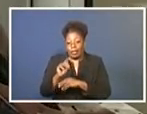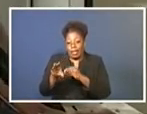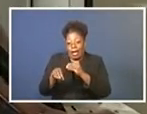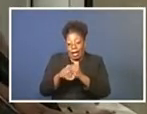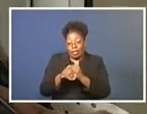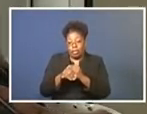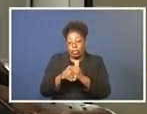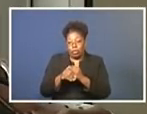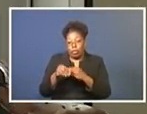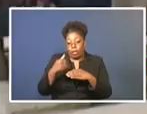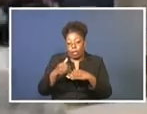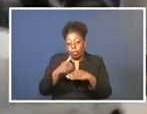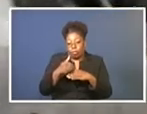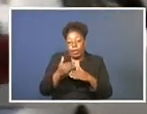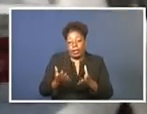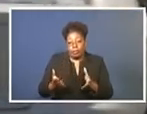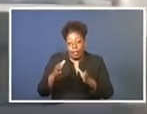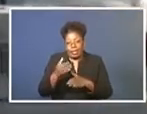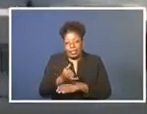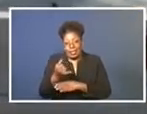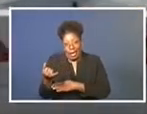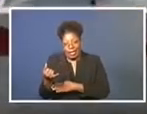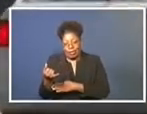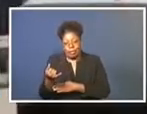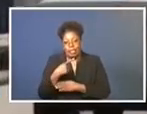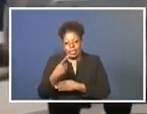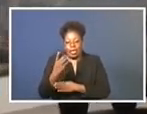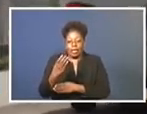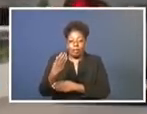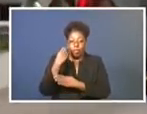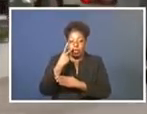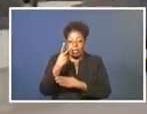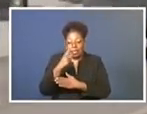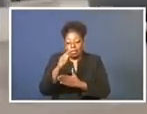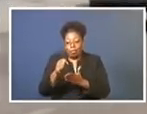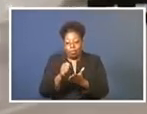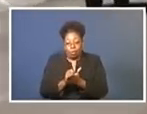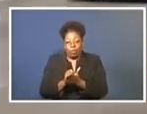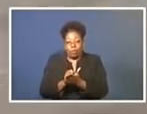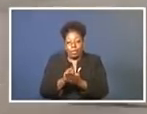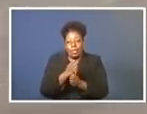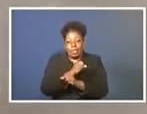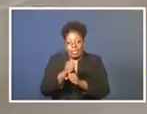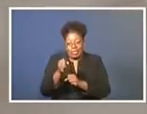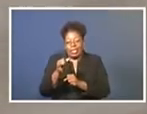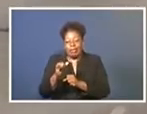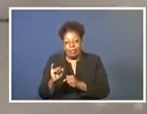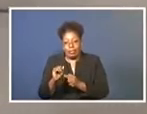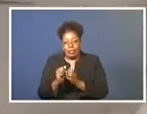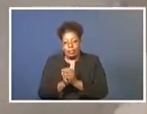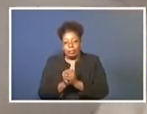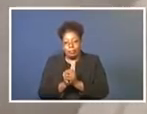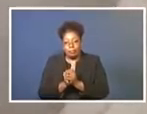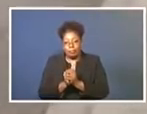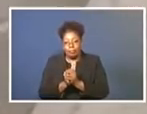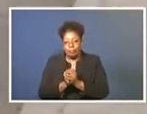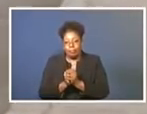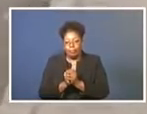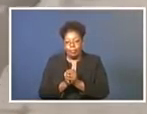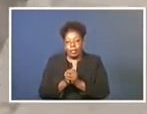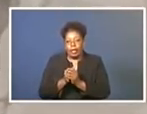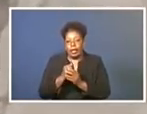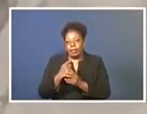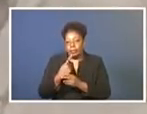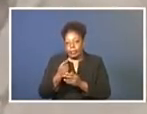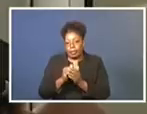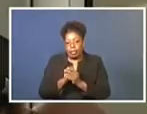to breadbasket items. But Aukaitis says consumers will see overall savings despite this. People are seeing the savings.